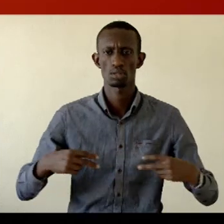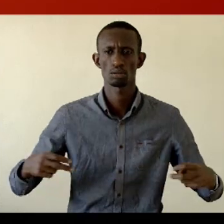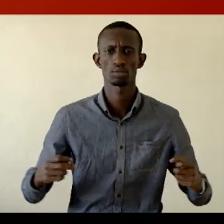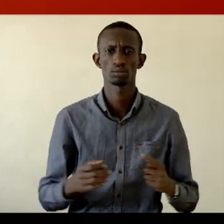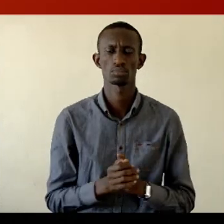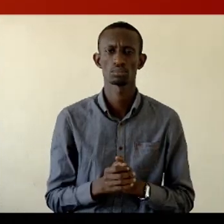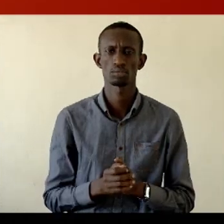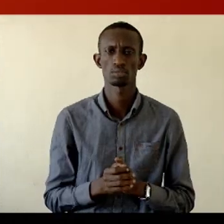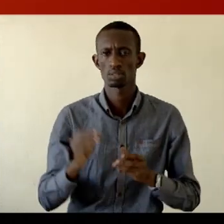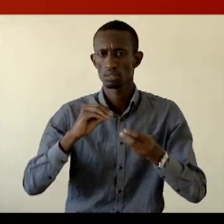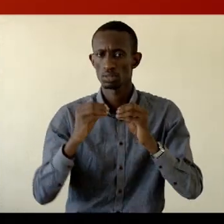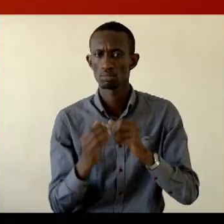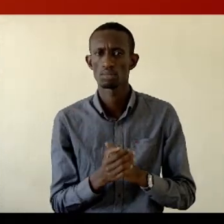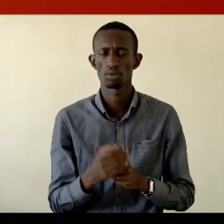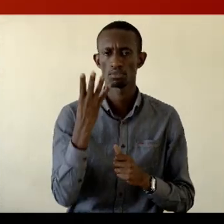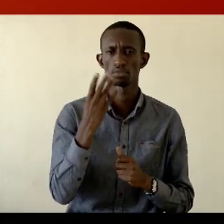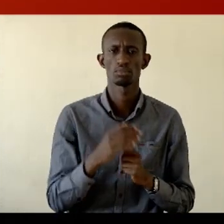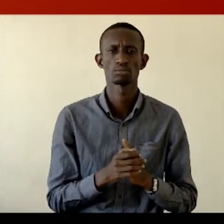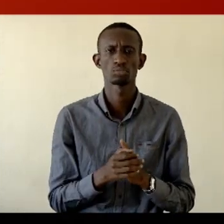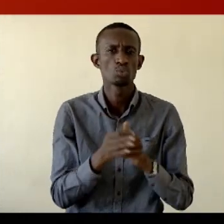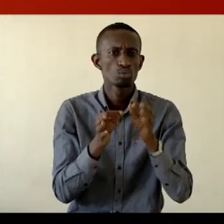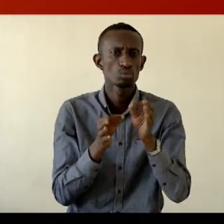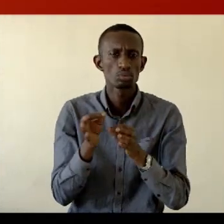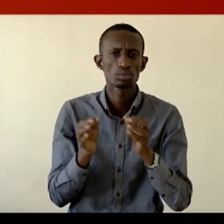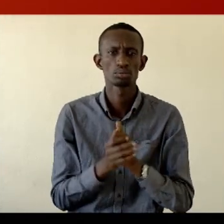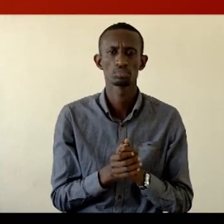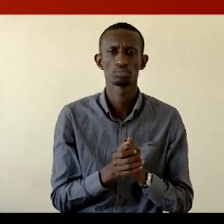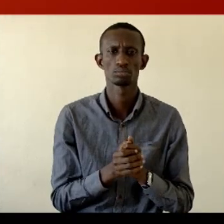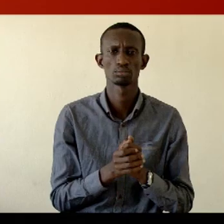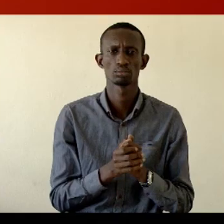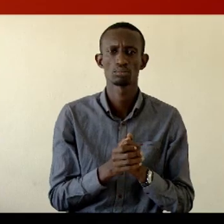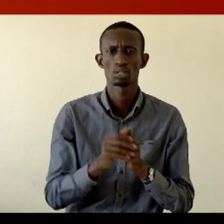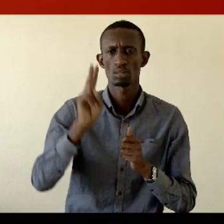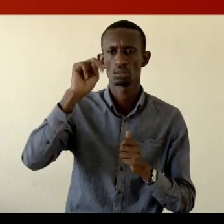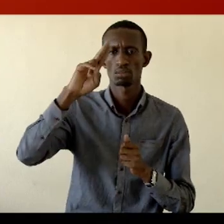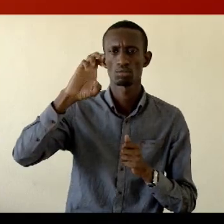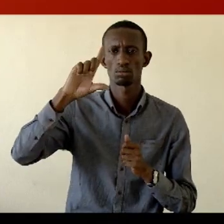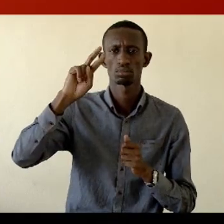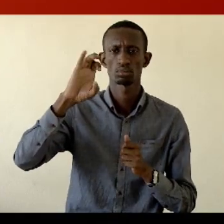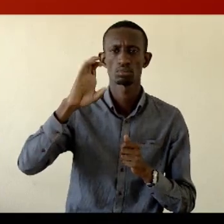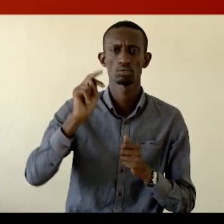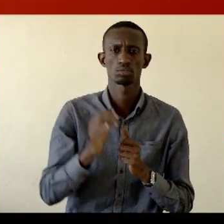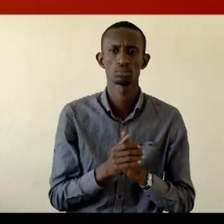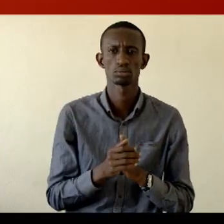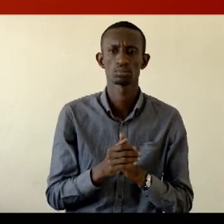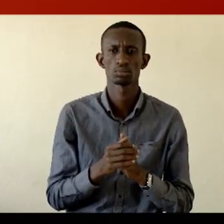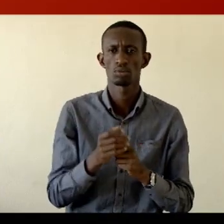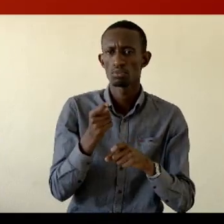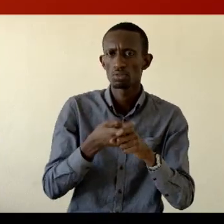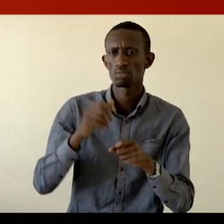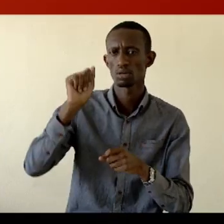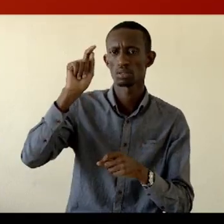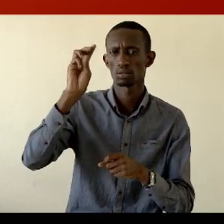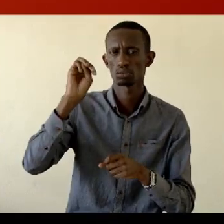of protons, neutrons, number of electrons from atomic numbers and mass numbers. You know,